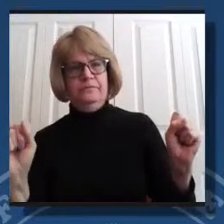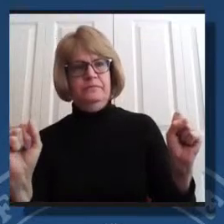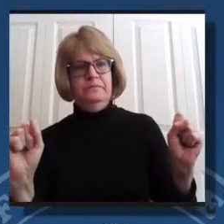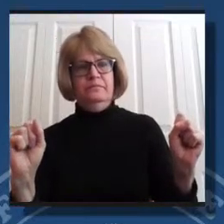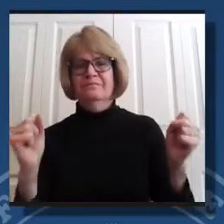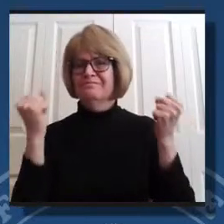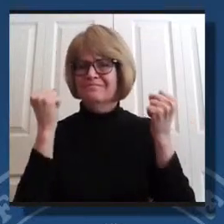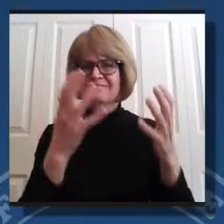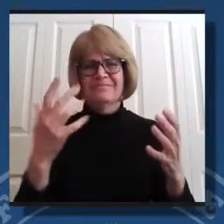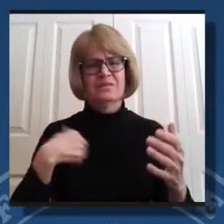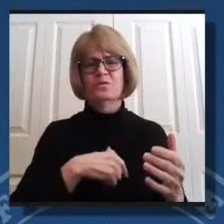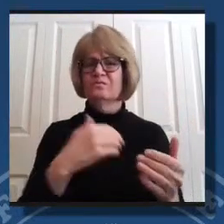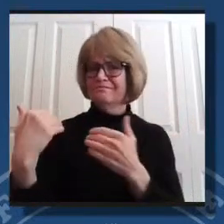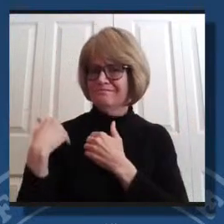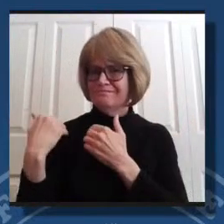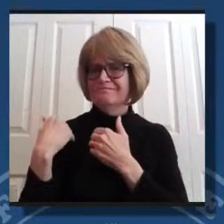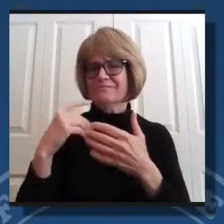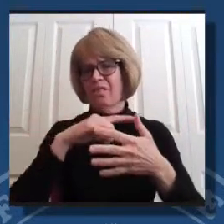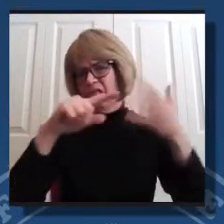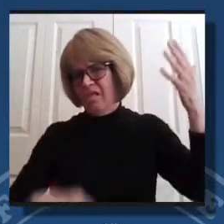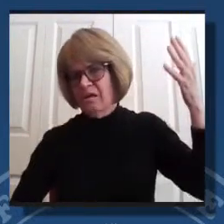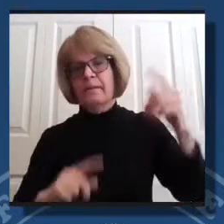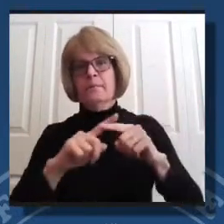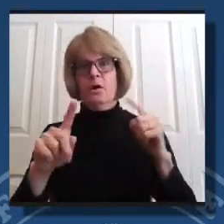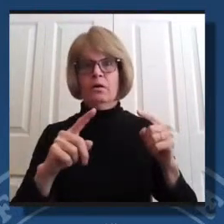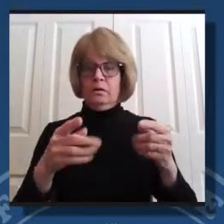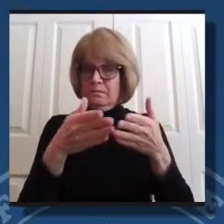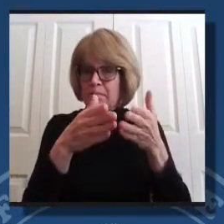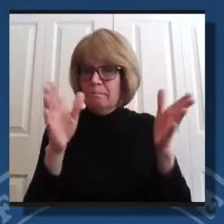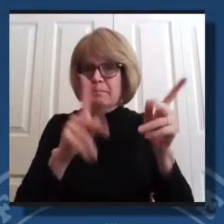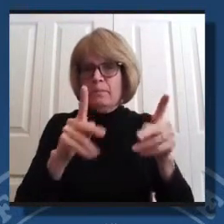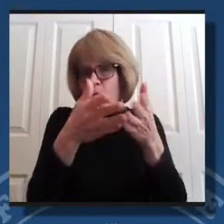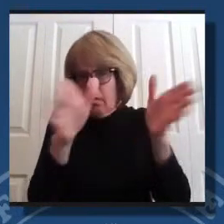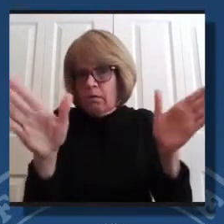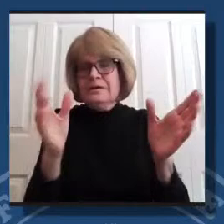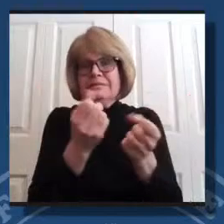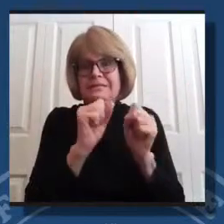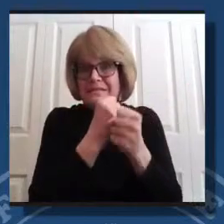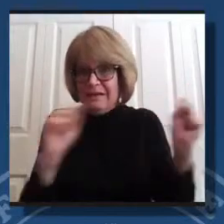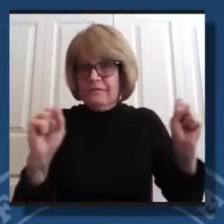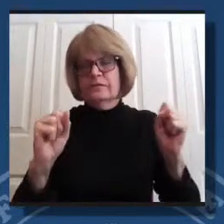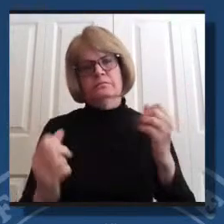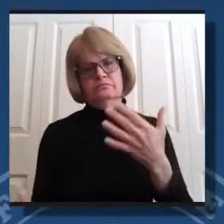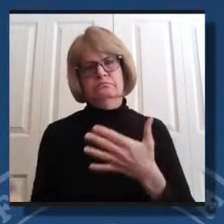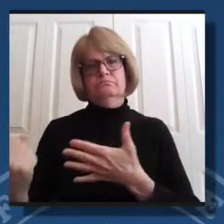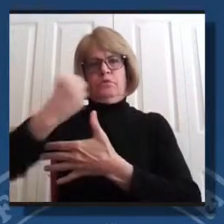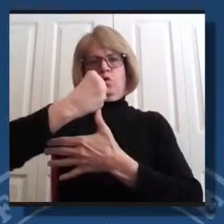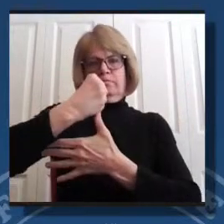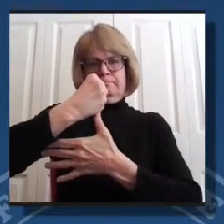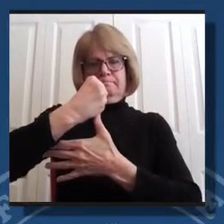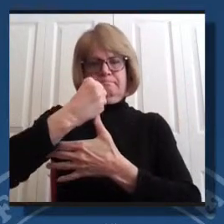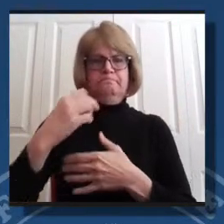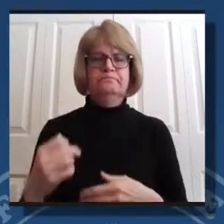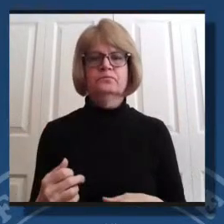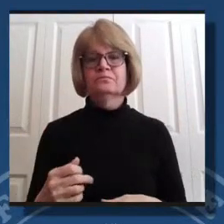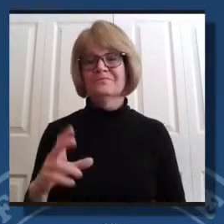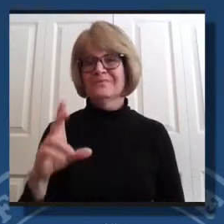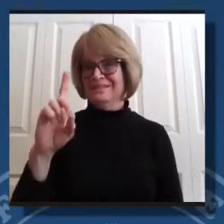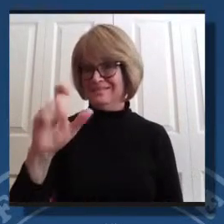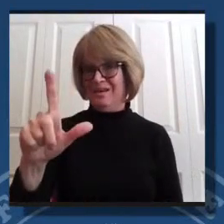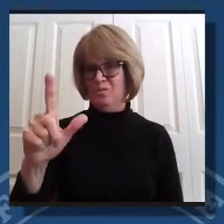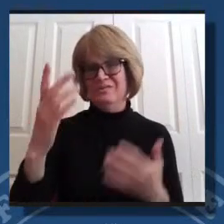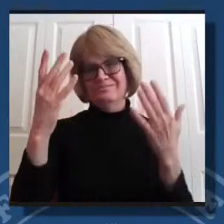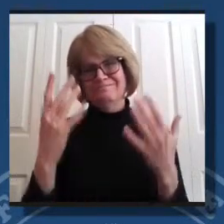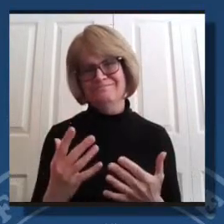our jobs, but promoting public safety, I think, is really at the top. Unfortunately, Delaware is one of 5